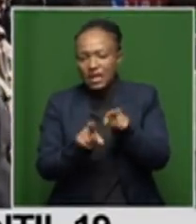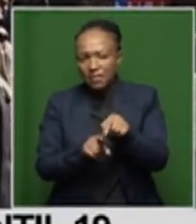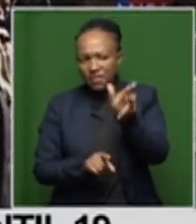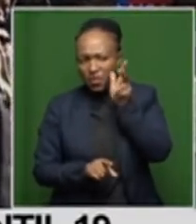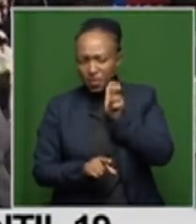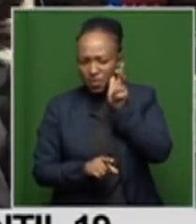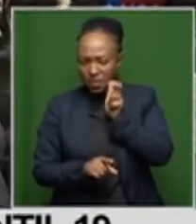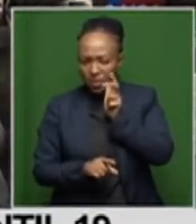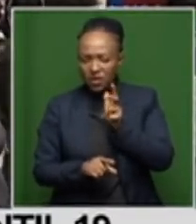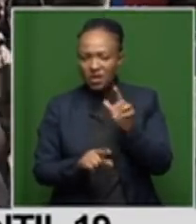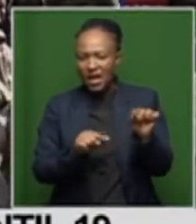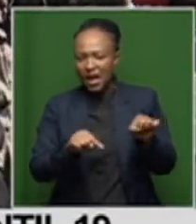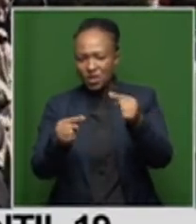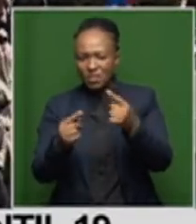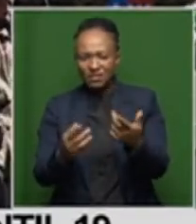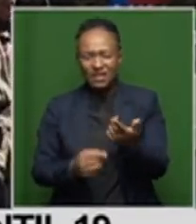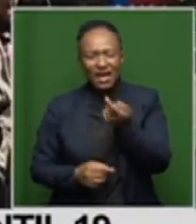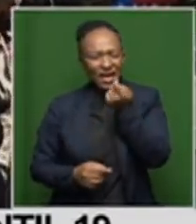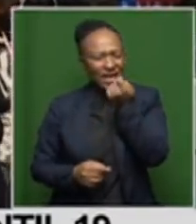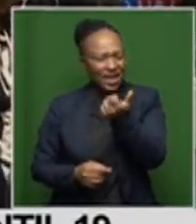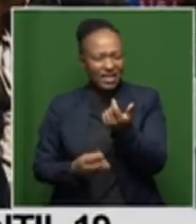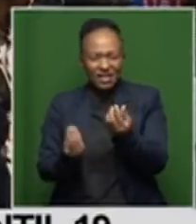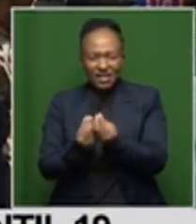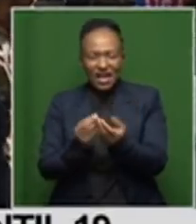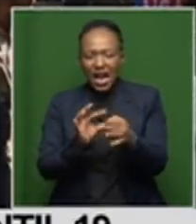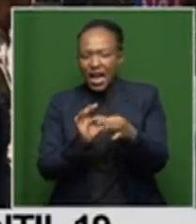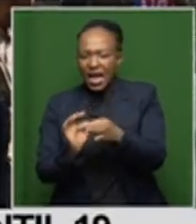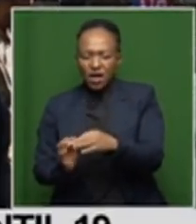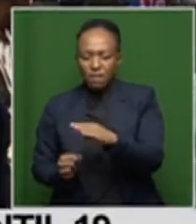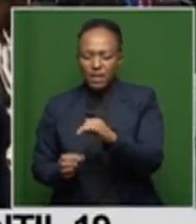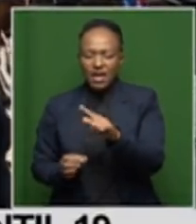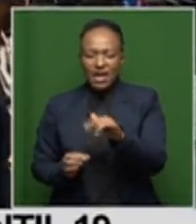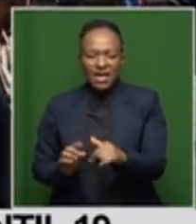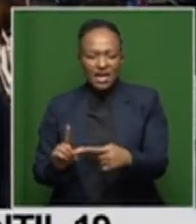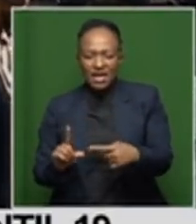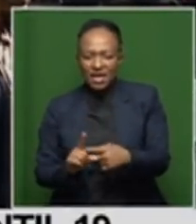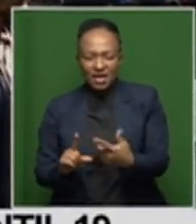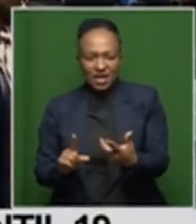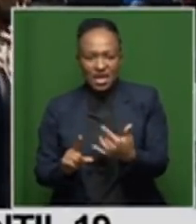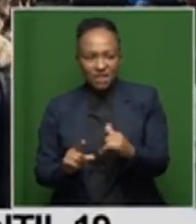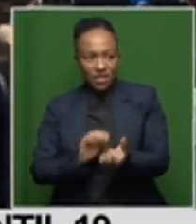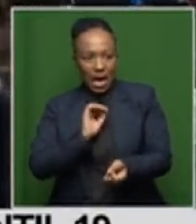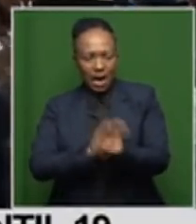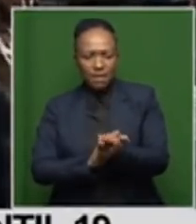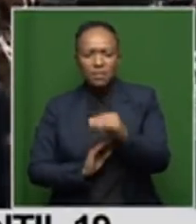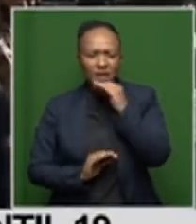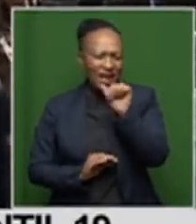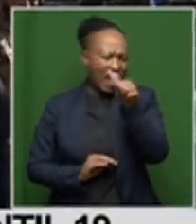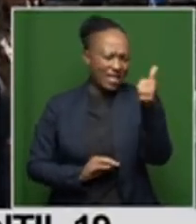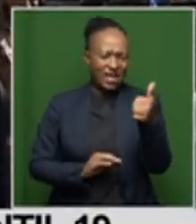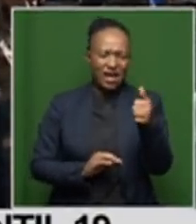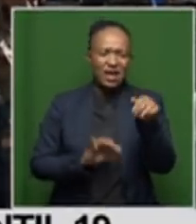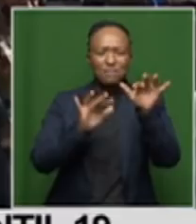gist of the argument, it has got very little to do with Billy, even if those things that taken place had to do with third parties.